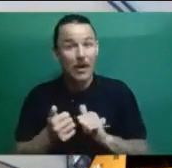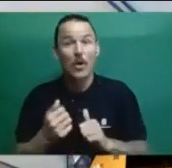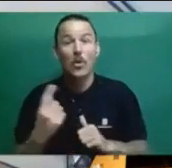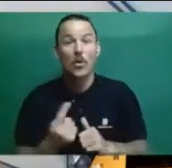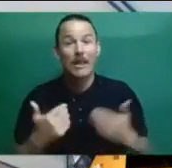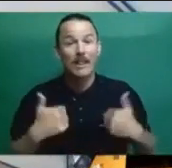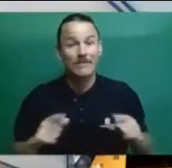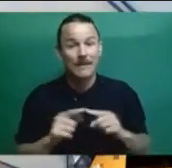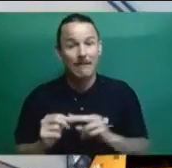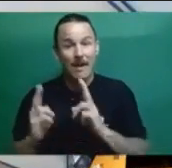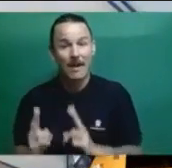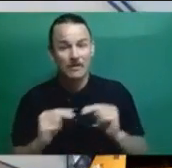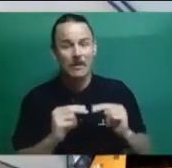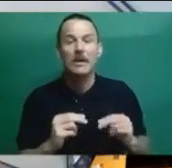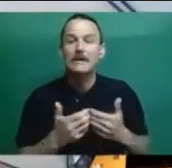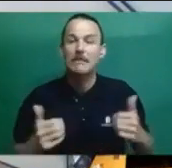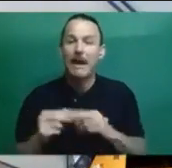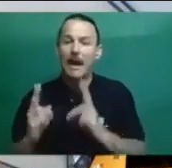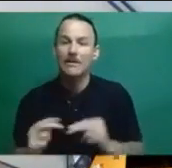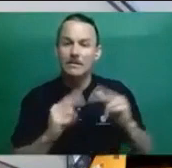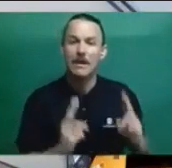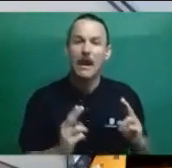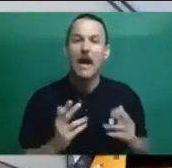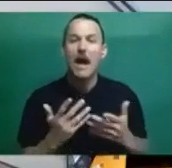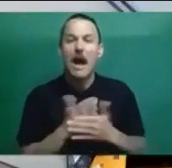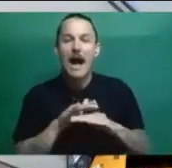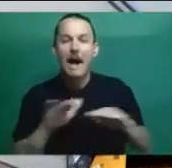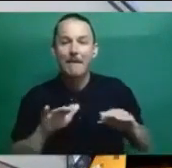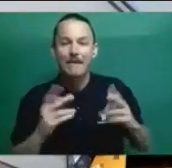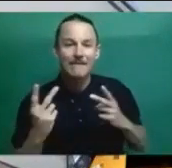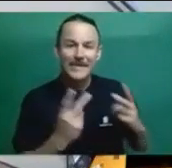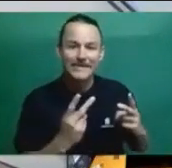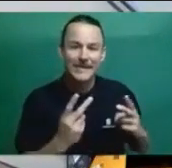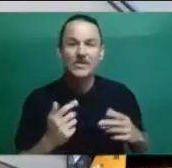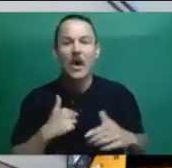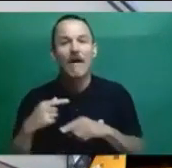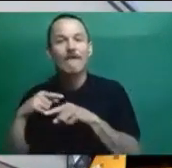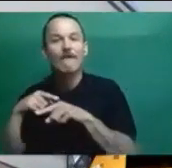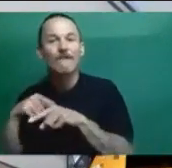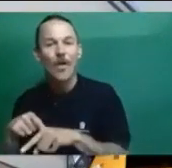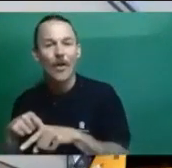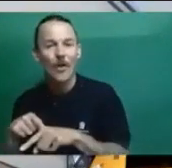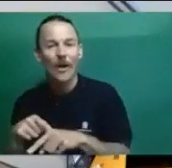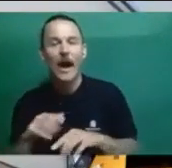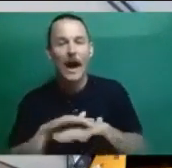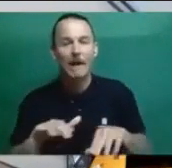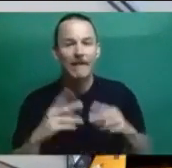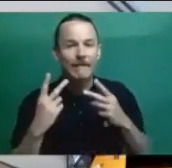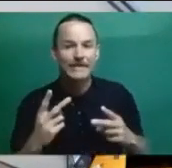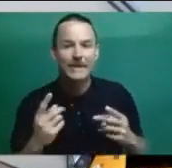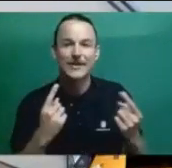been common sense and some flexibility come to this as well. But I can't think of an example where he's told us to act and we've said